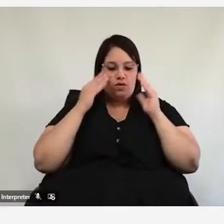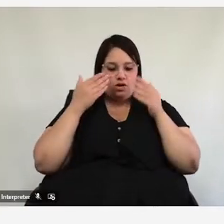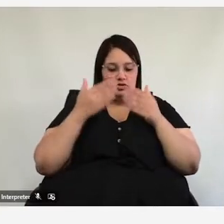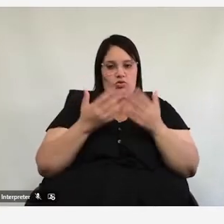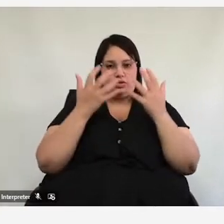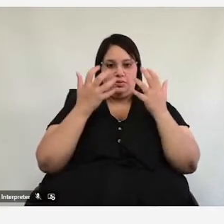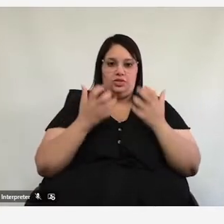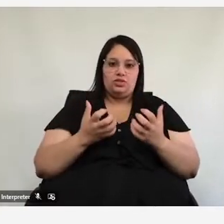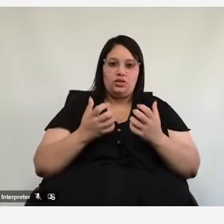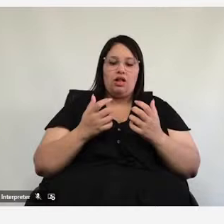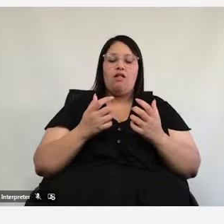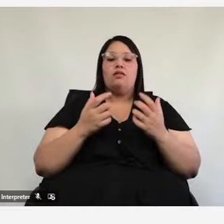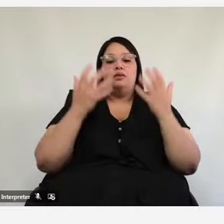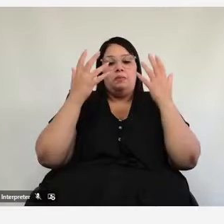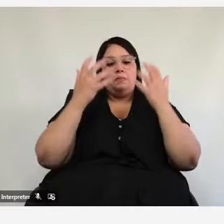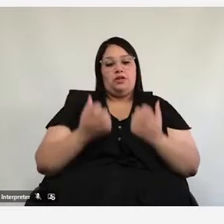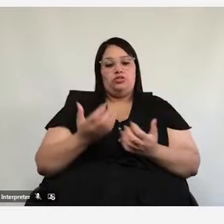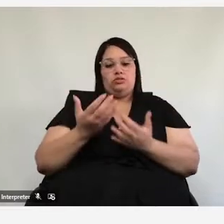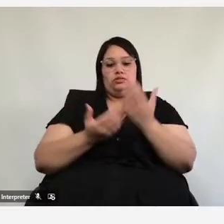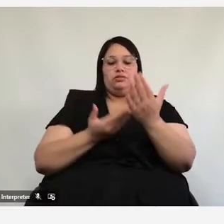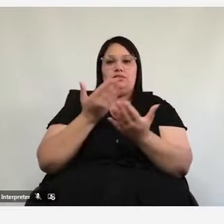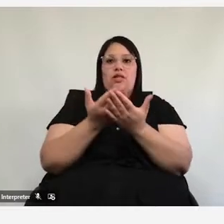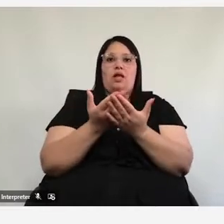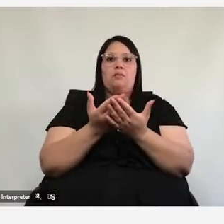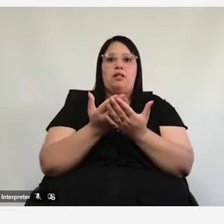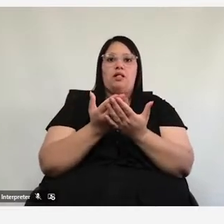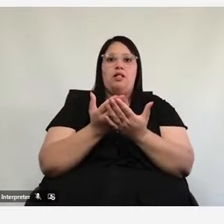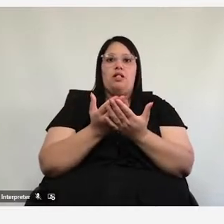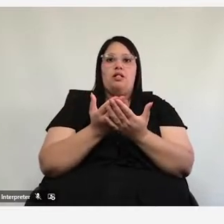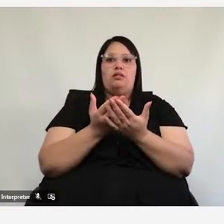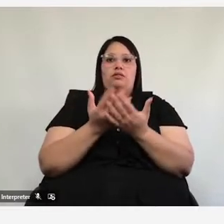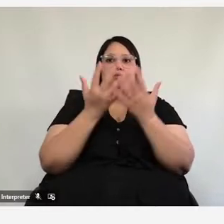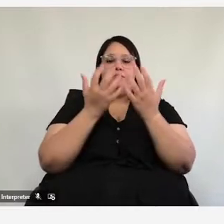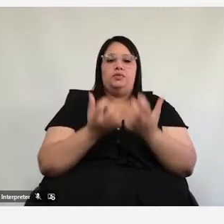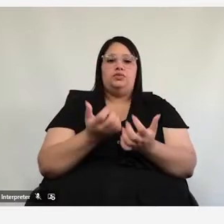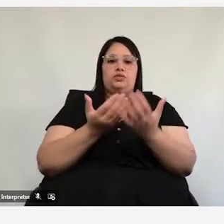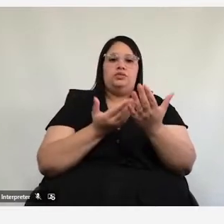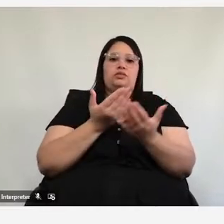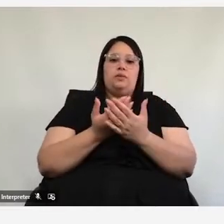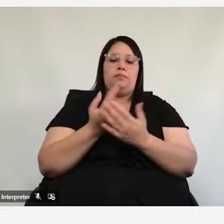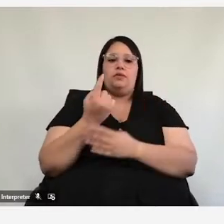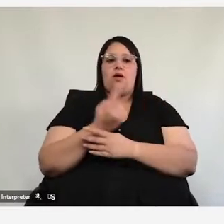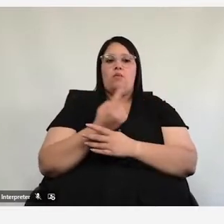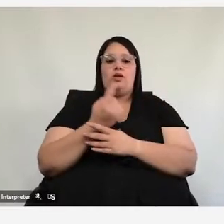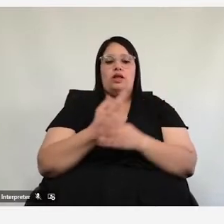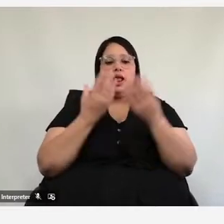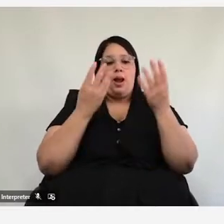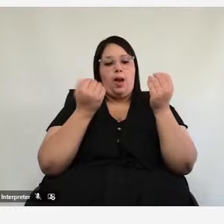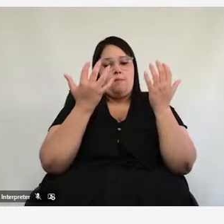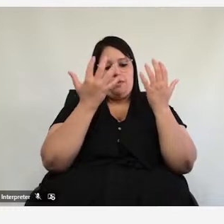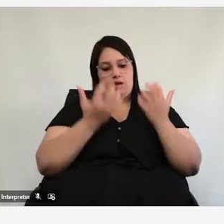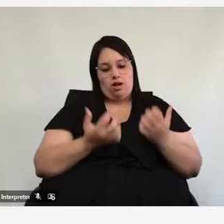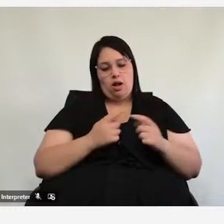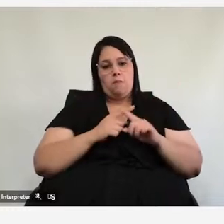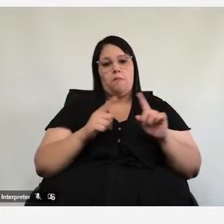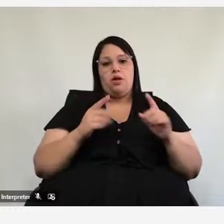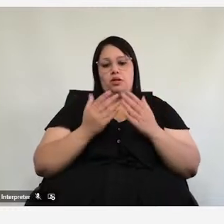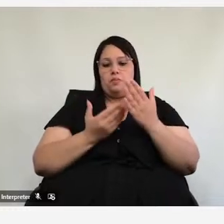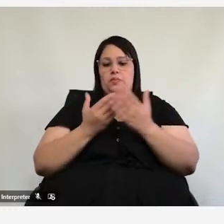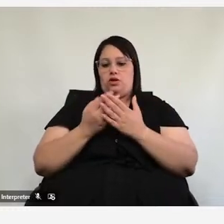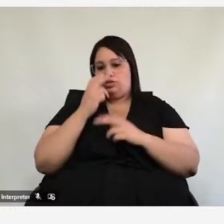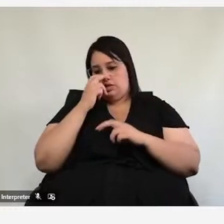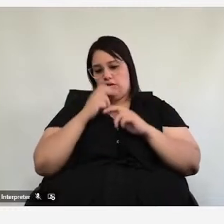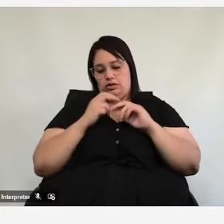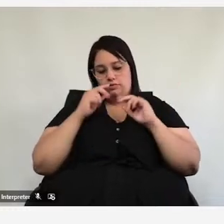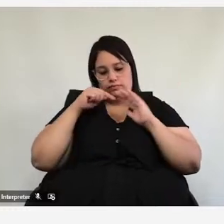Speaker, the budget is tabled. The budget is tabled as only numbers on a paper, but in reality, the budget needs scrutiny